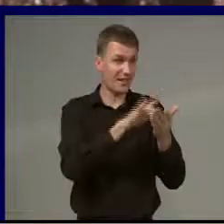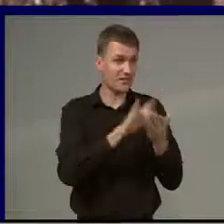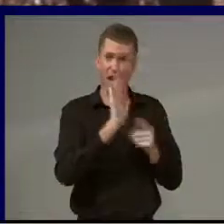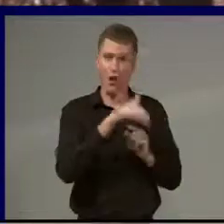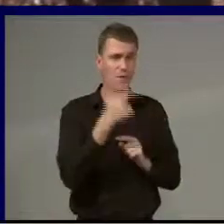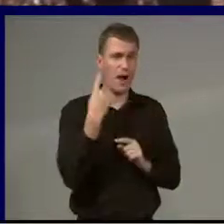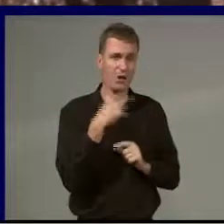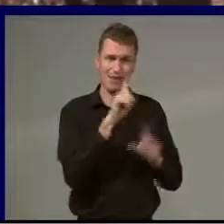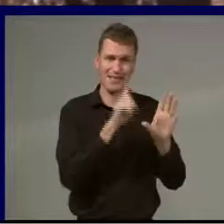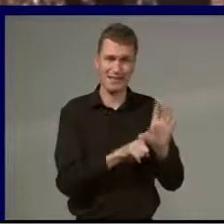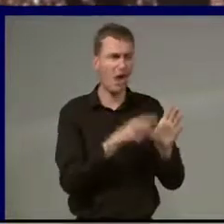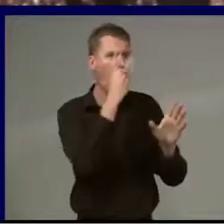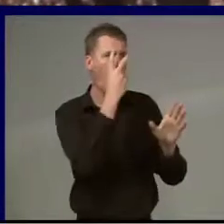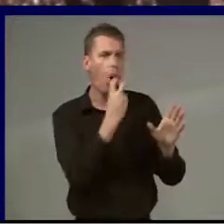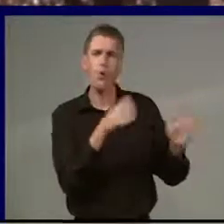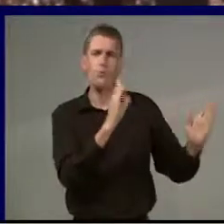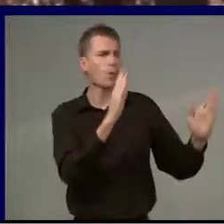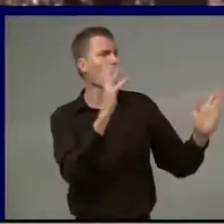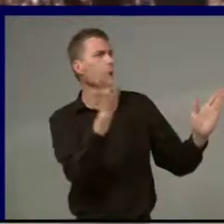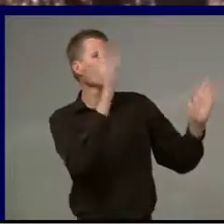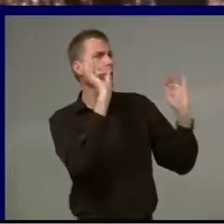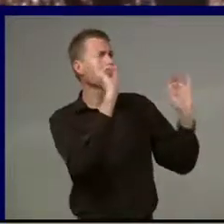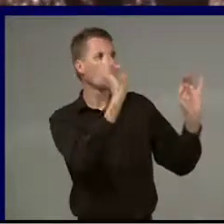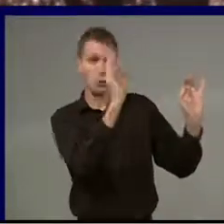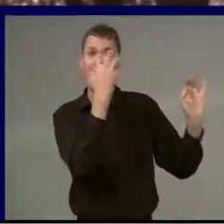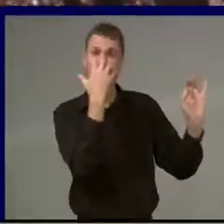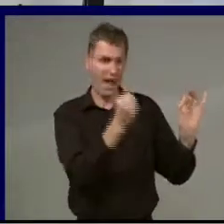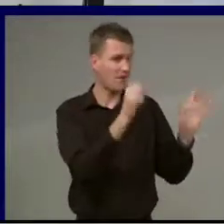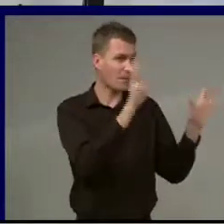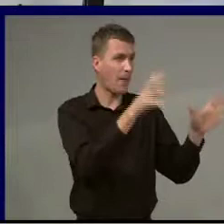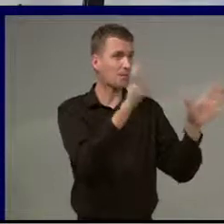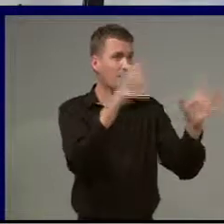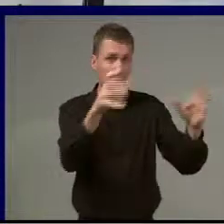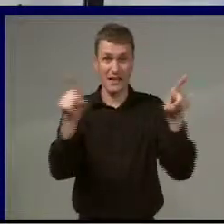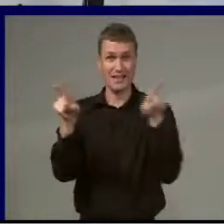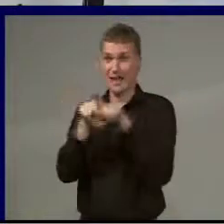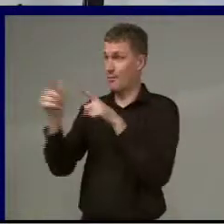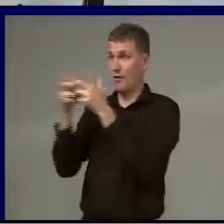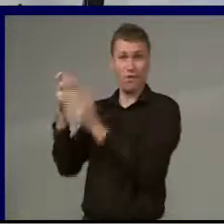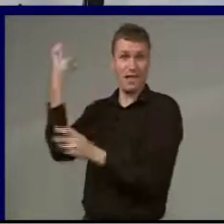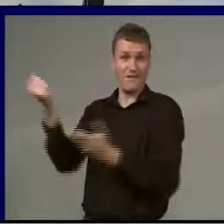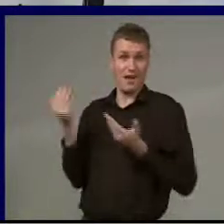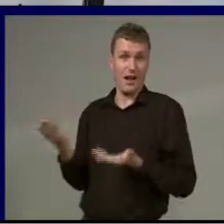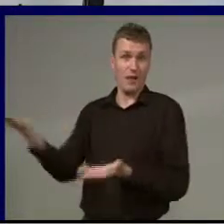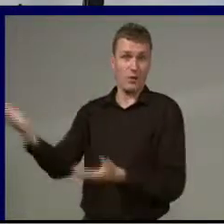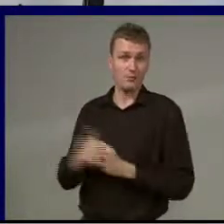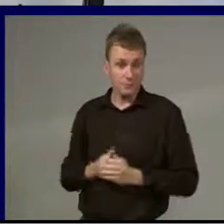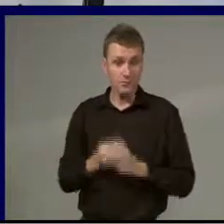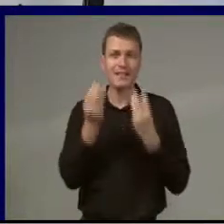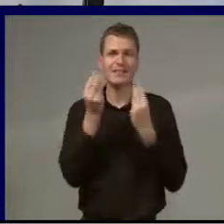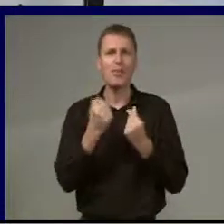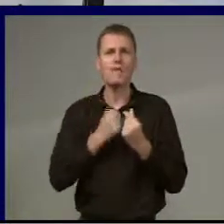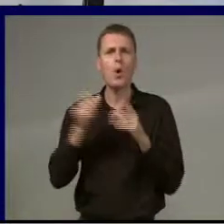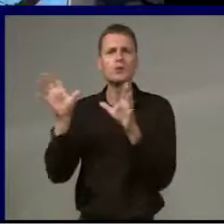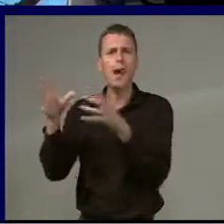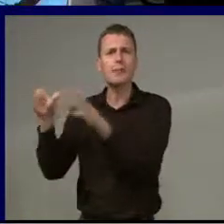buildings housed exactly the sorts of departments that we house here now. What we're doing is we're moving a couple of departments in